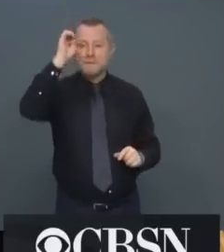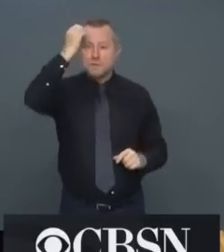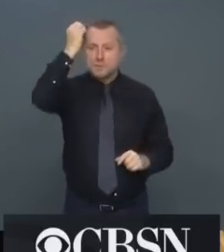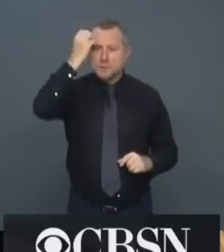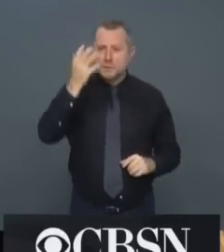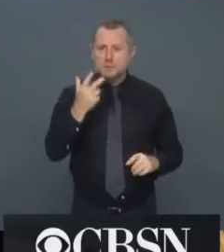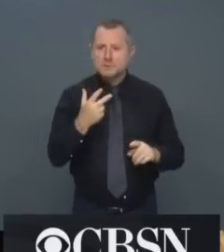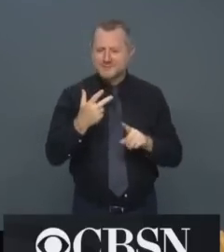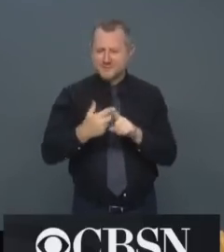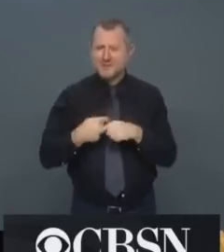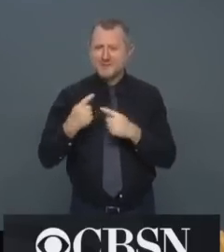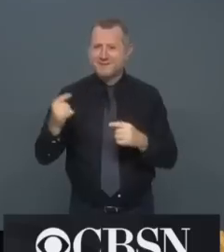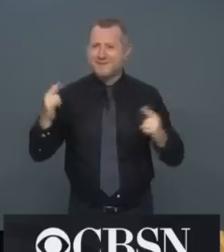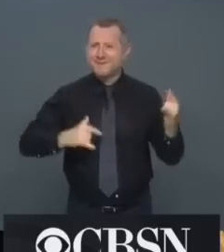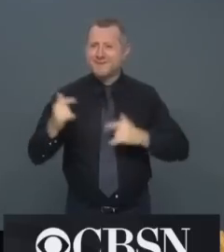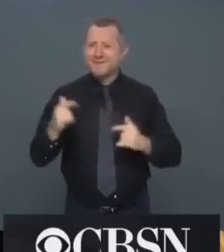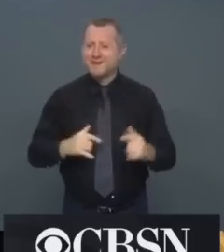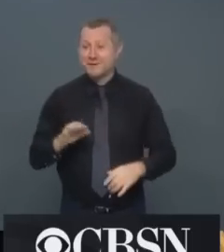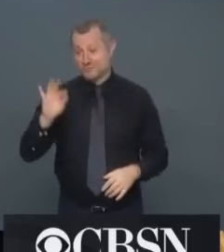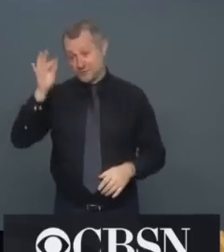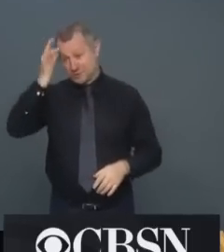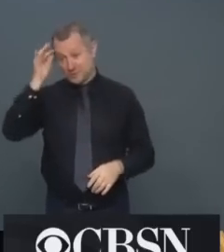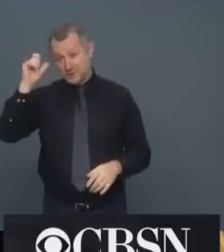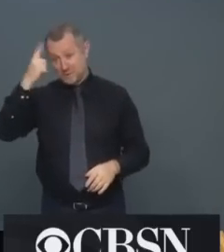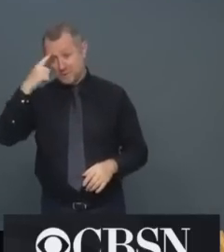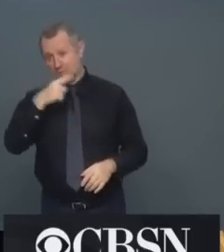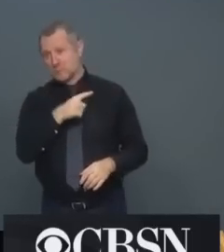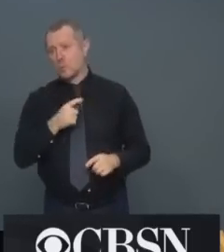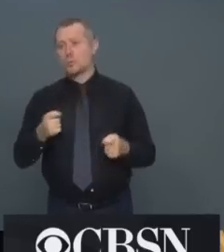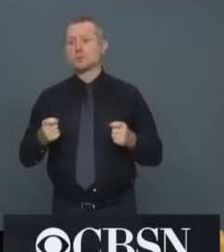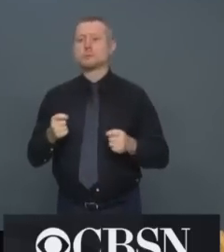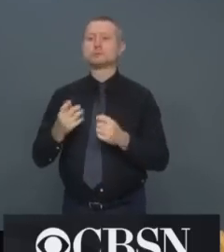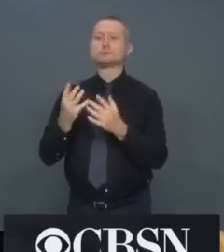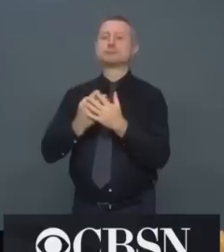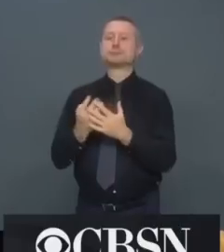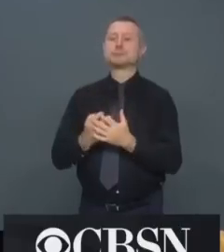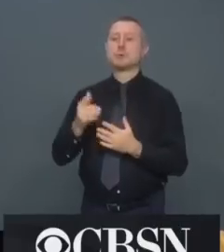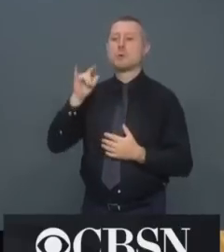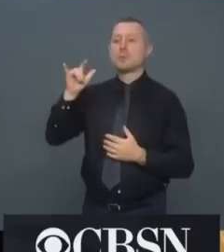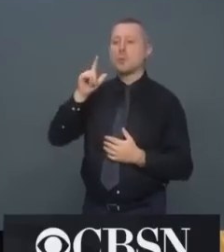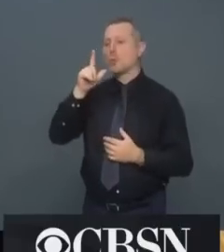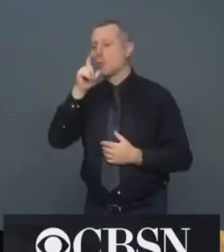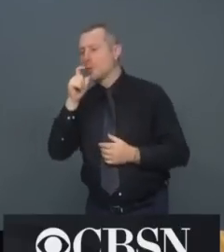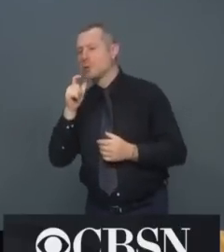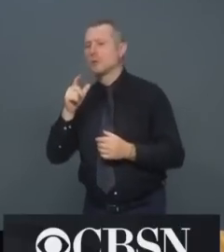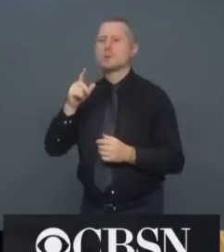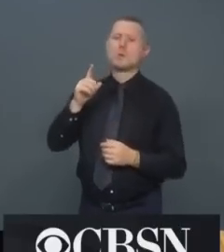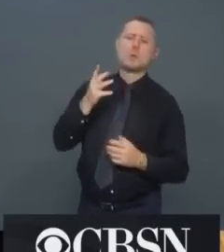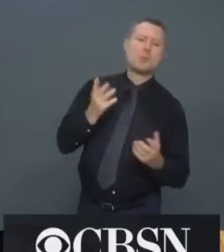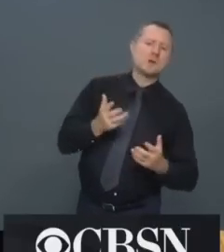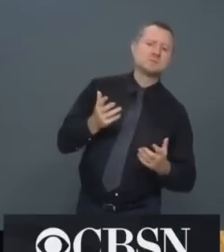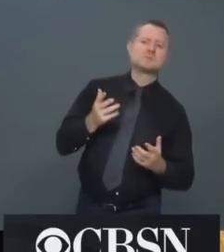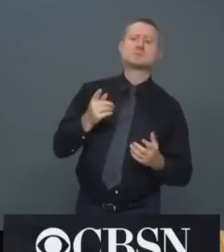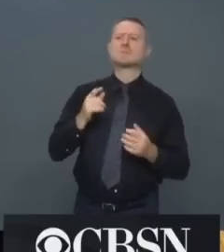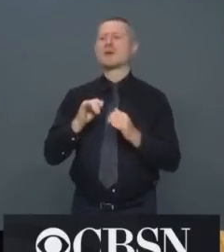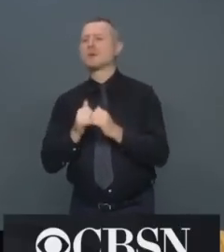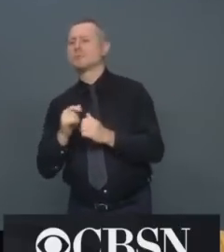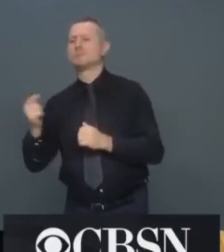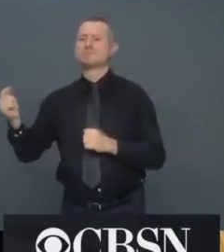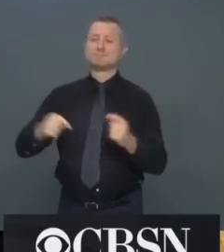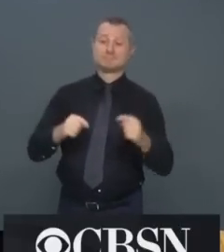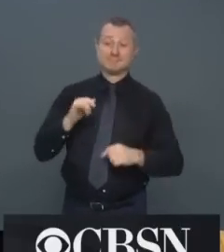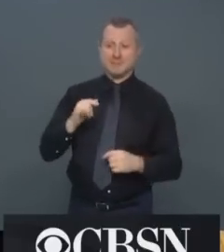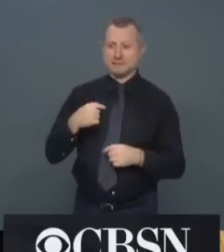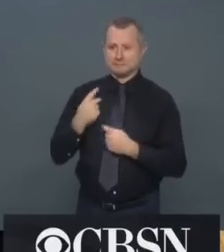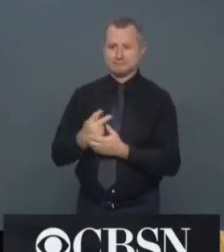controlled the screening at the airports. They determined the who and the what and the how. Inexplicably, in the last several weeks, the CDC has